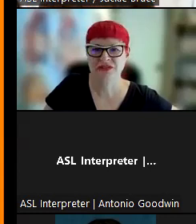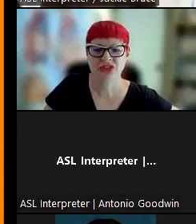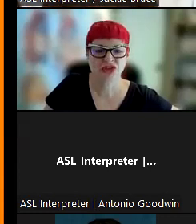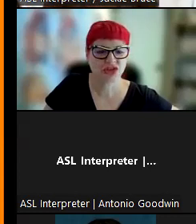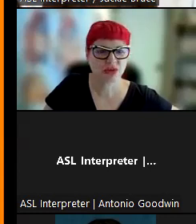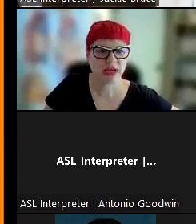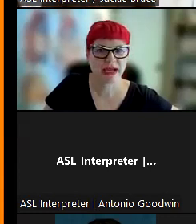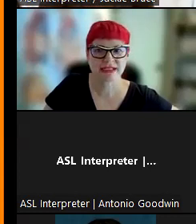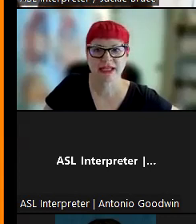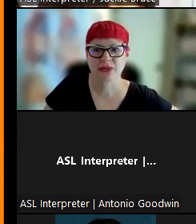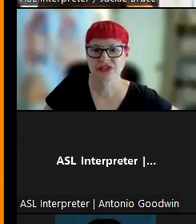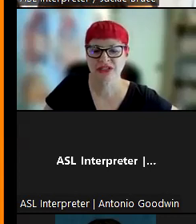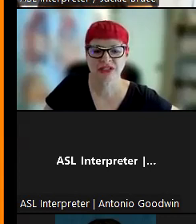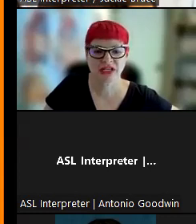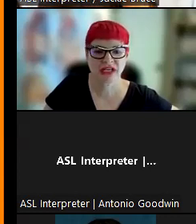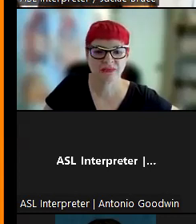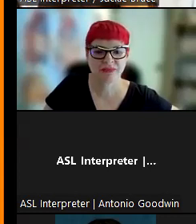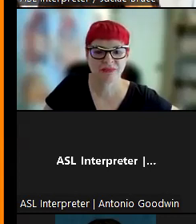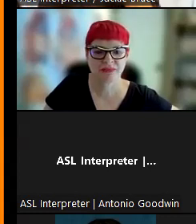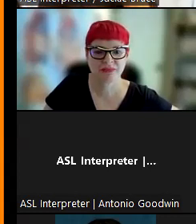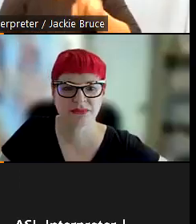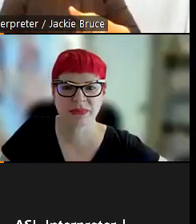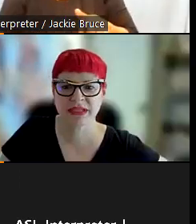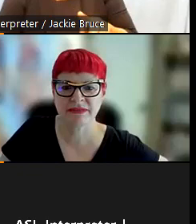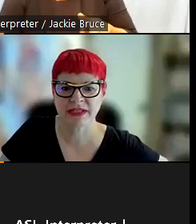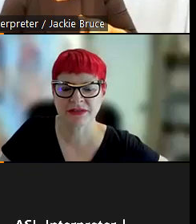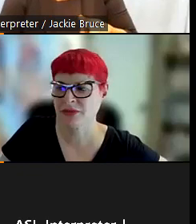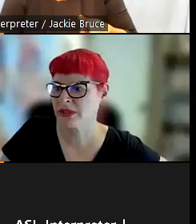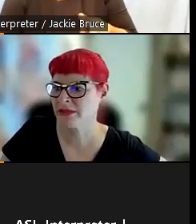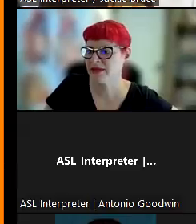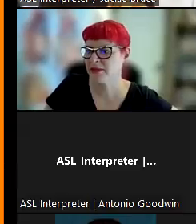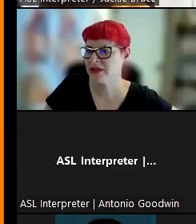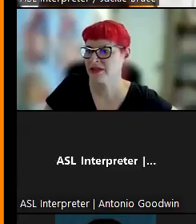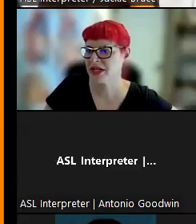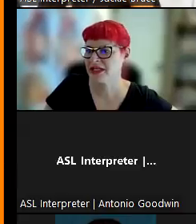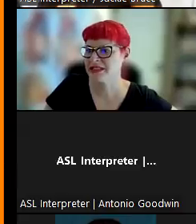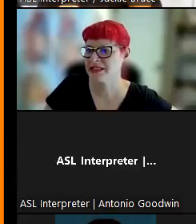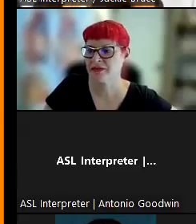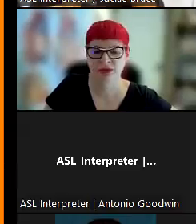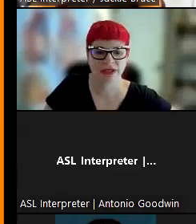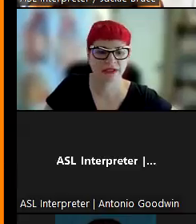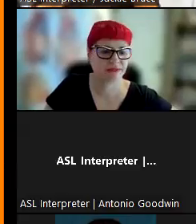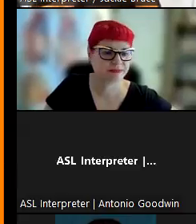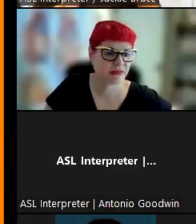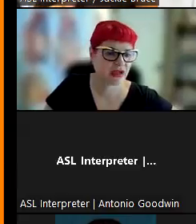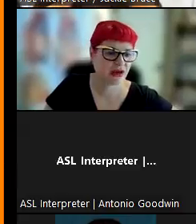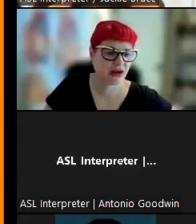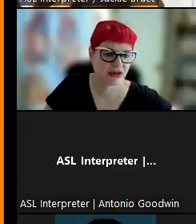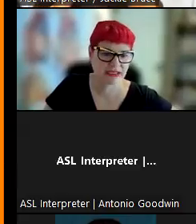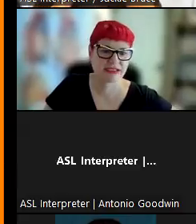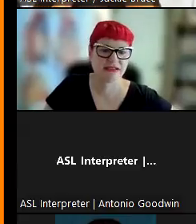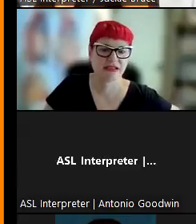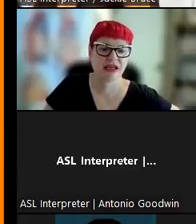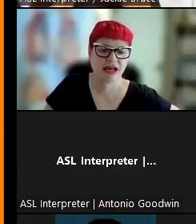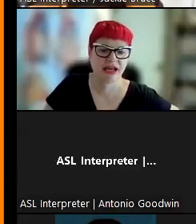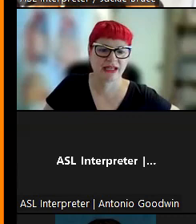Just know that if you do ask a question, I believe that is recorded, but if you put it in the chat, it's not recorded. All